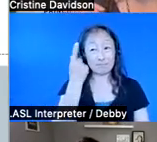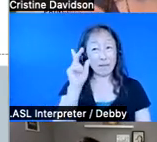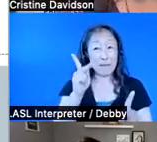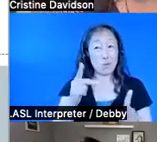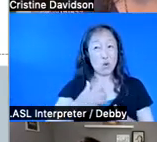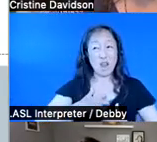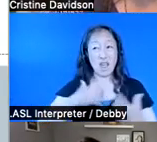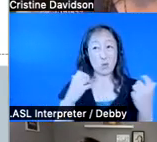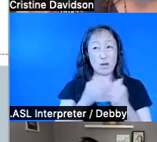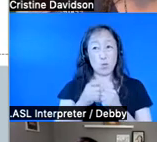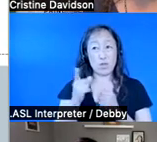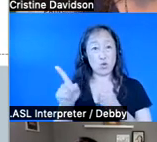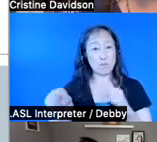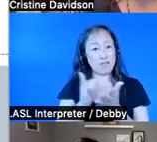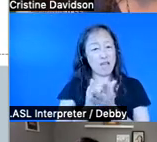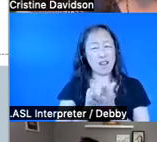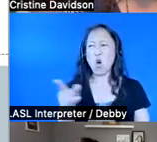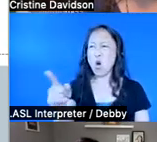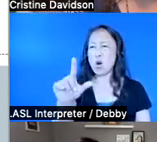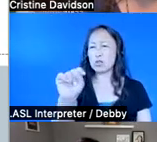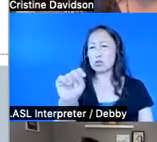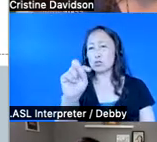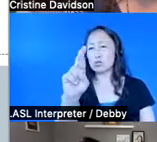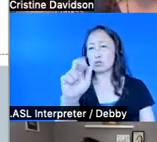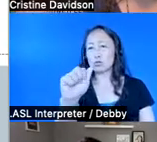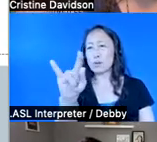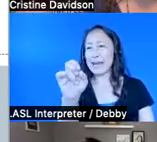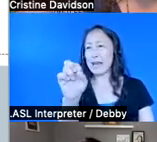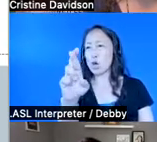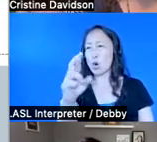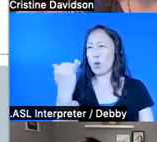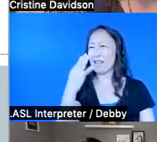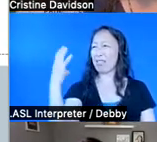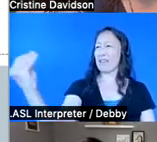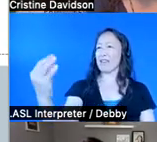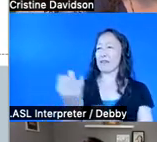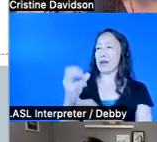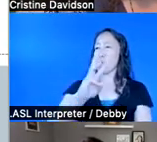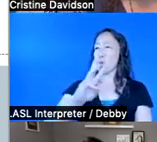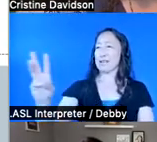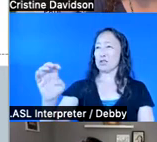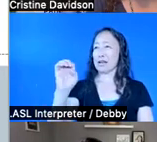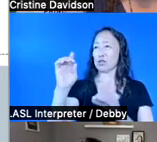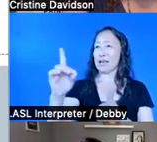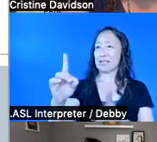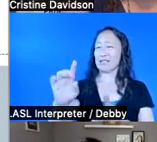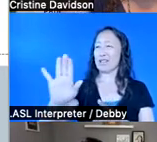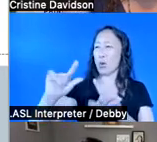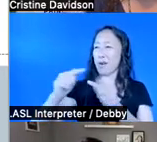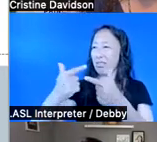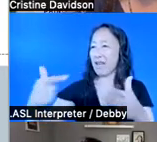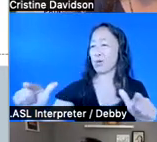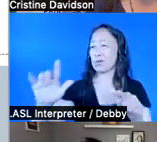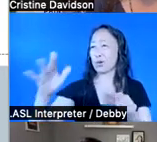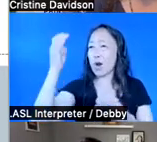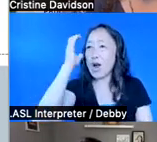you're being a traitor to our people when you go get this Western education, in your language, in your concepts,